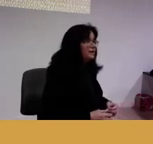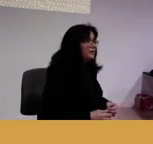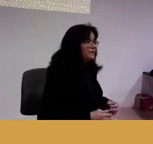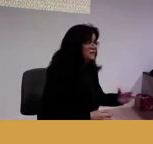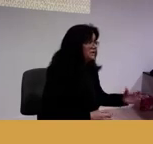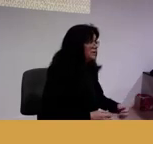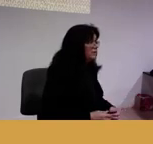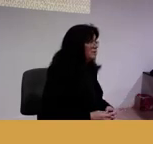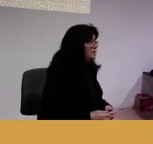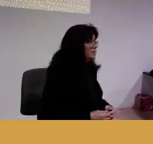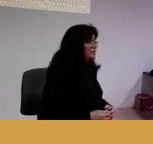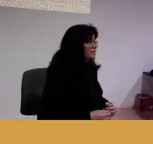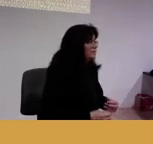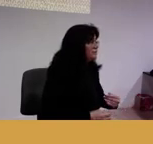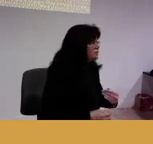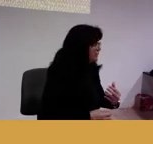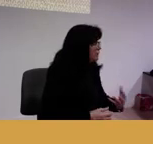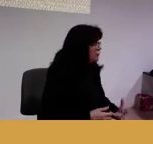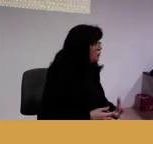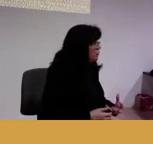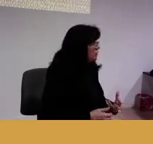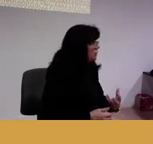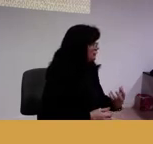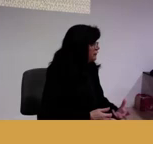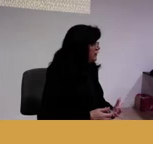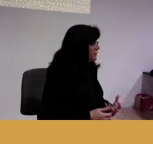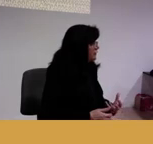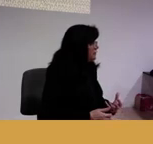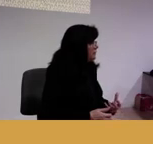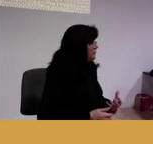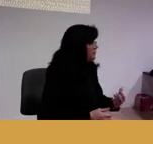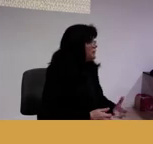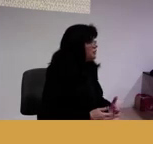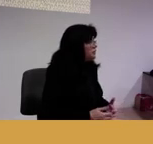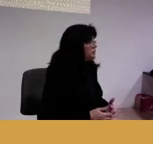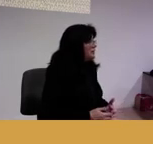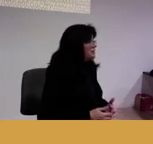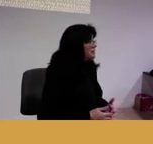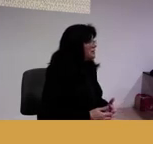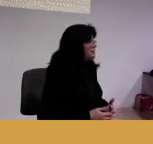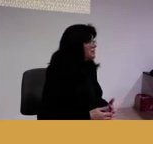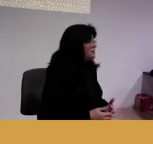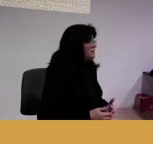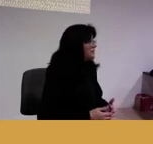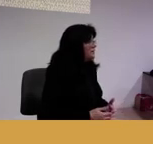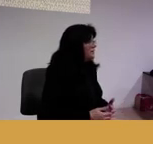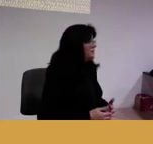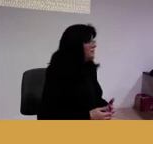back to the academy, to speak for the value of the social sciences?